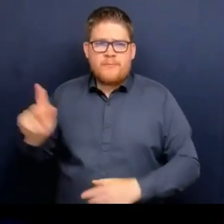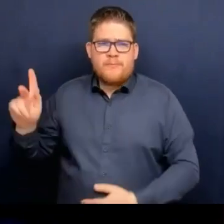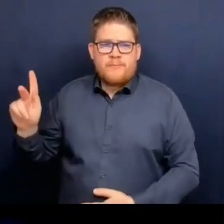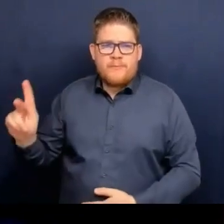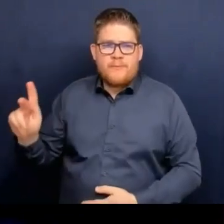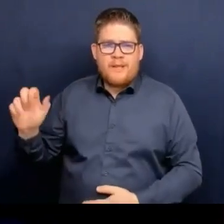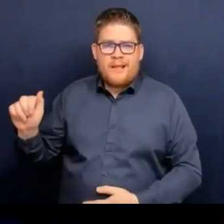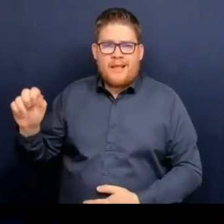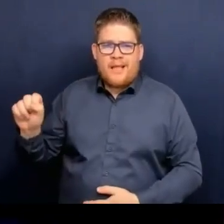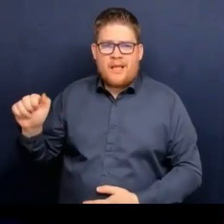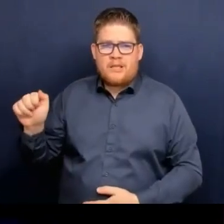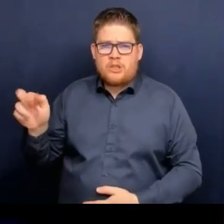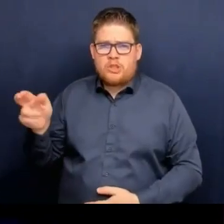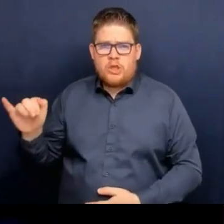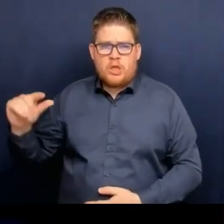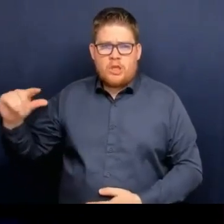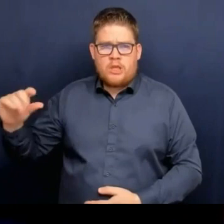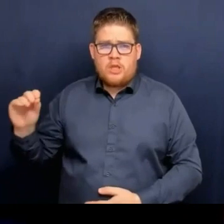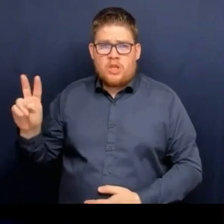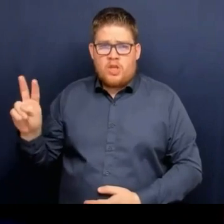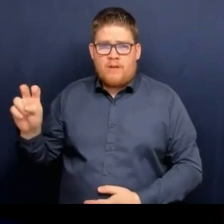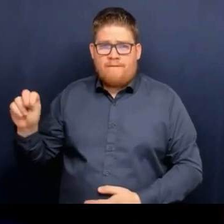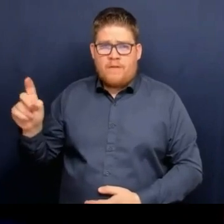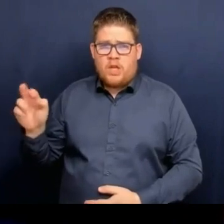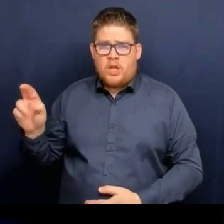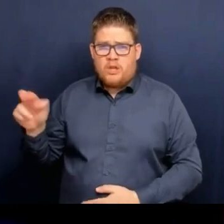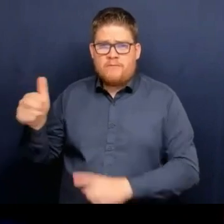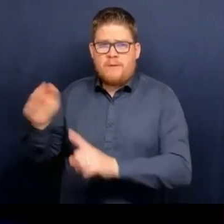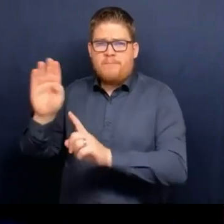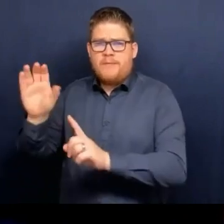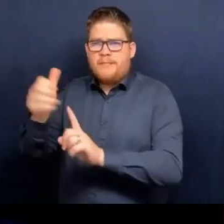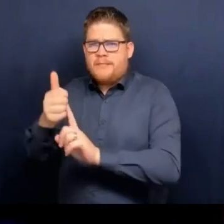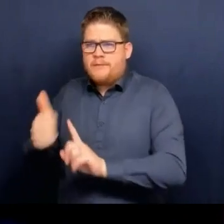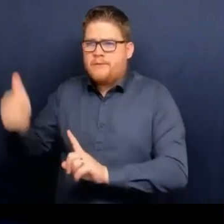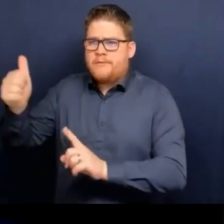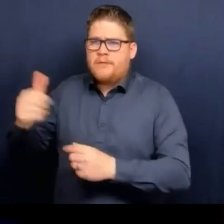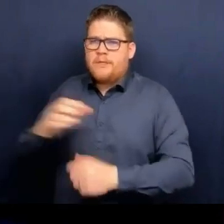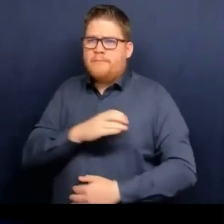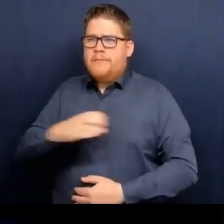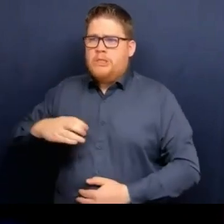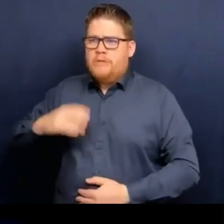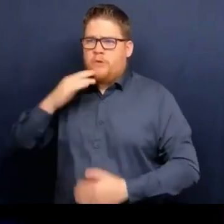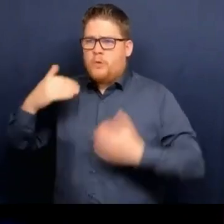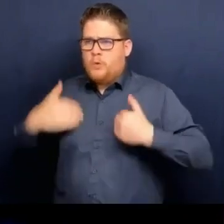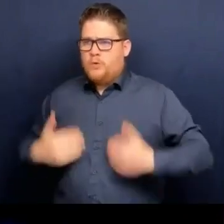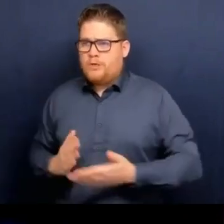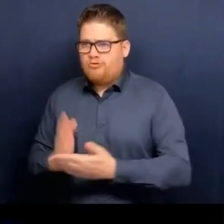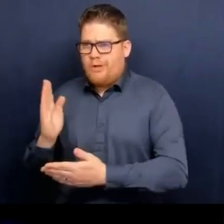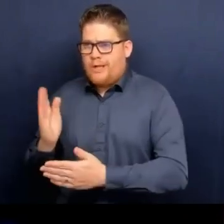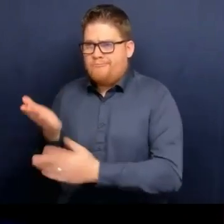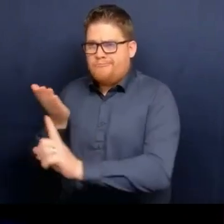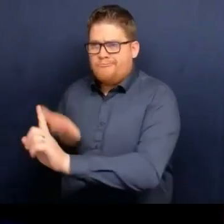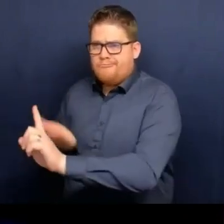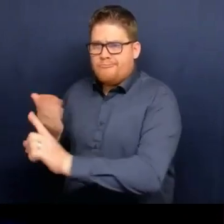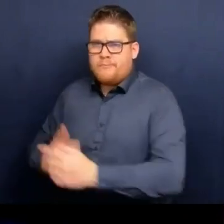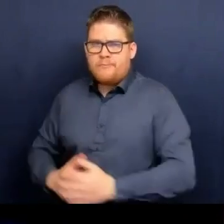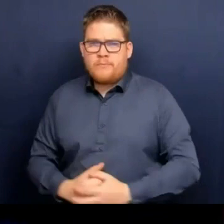the First Nations Leadership Council, Regional Chief Terry T.G., Grand